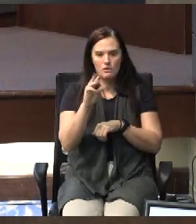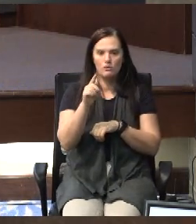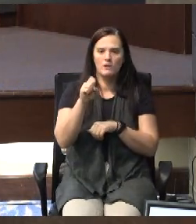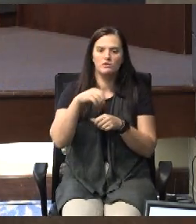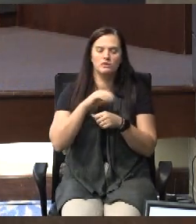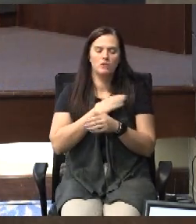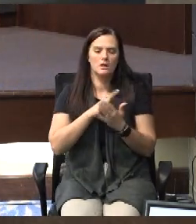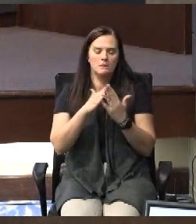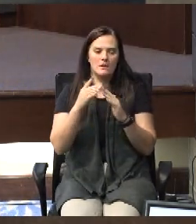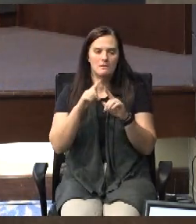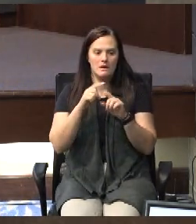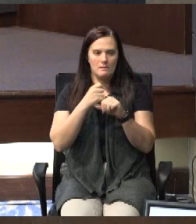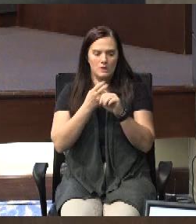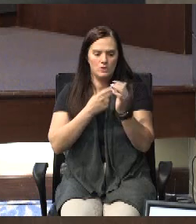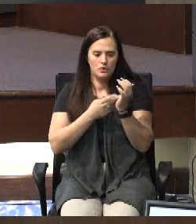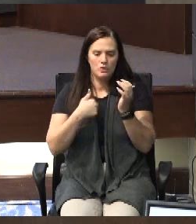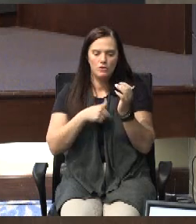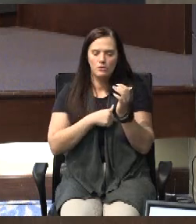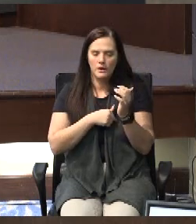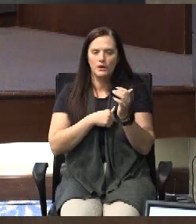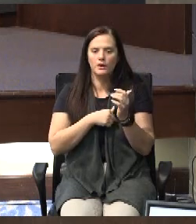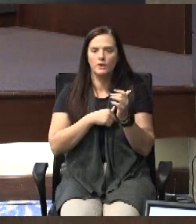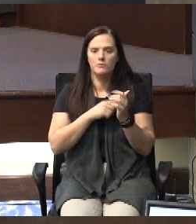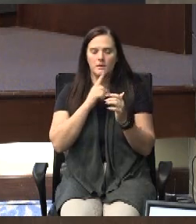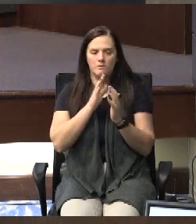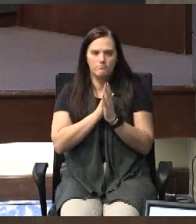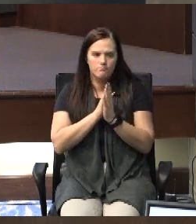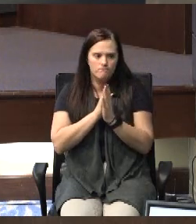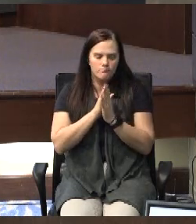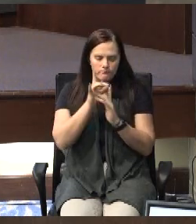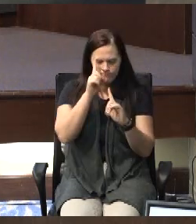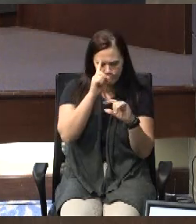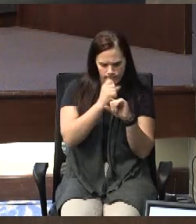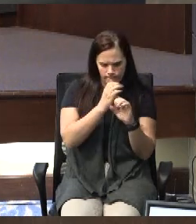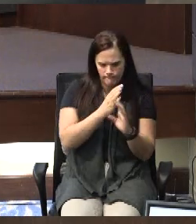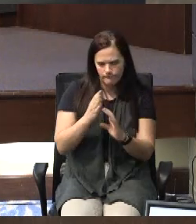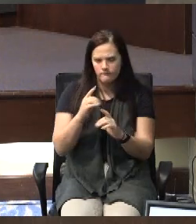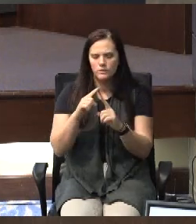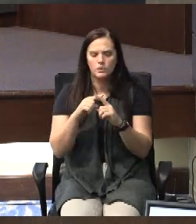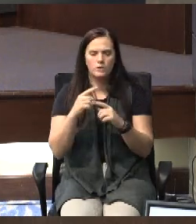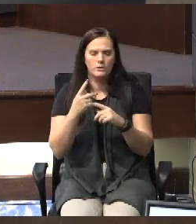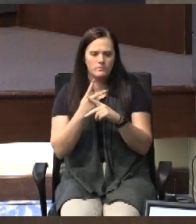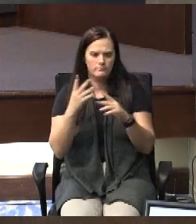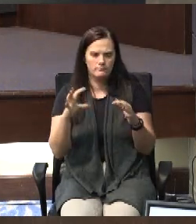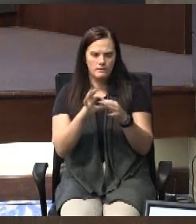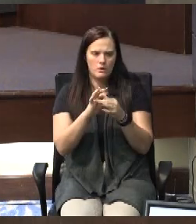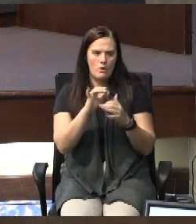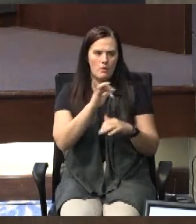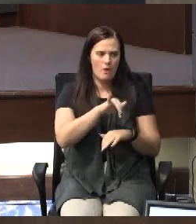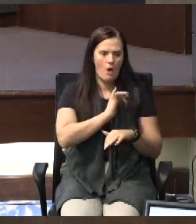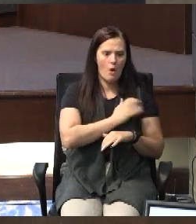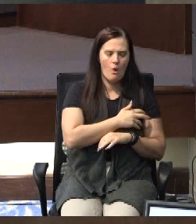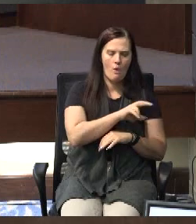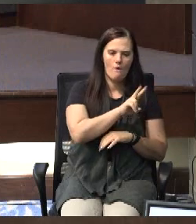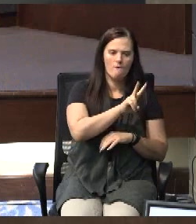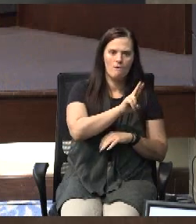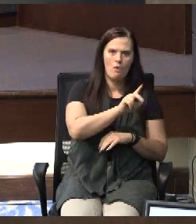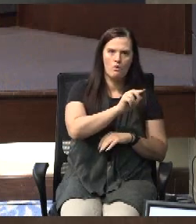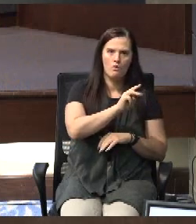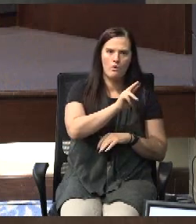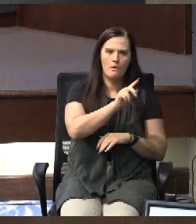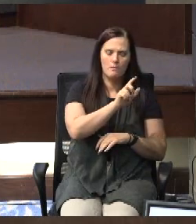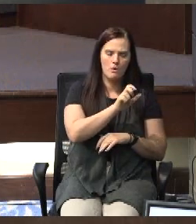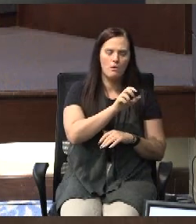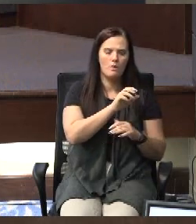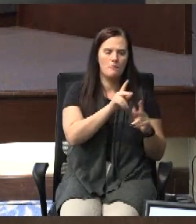our community, but ensuring that we're being proactive and strategic in connecting vulnerable populations who are in fact able to work to those